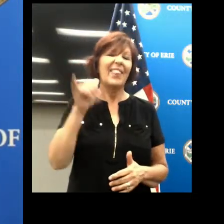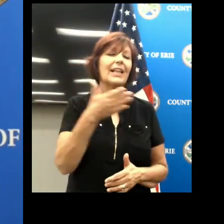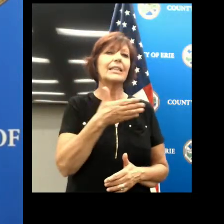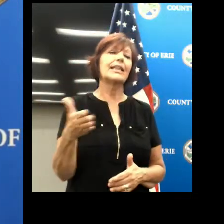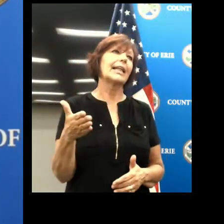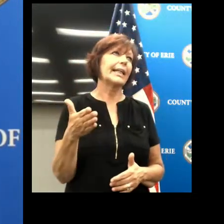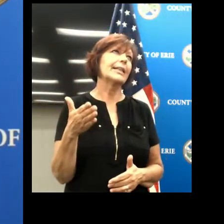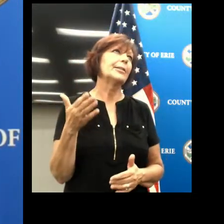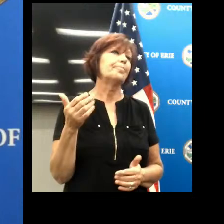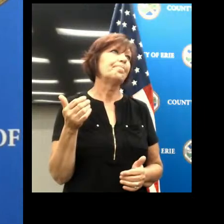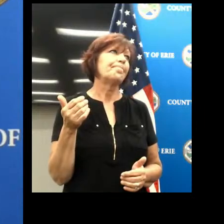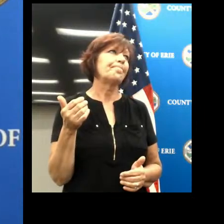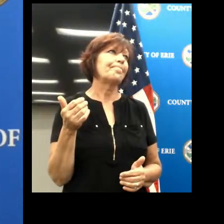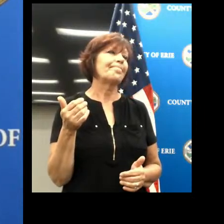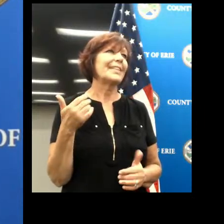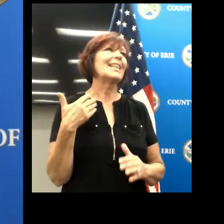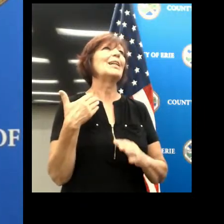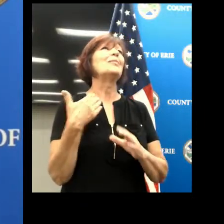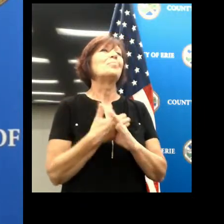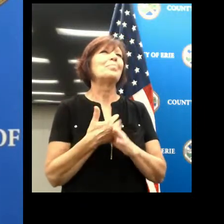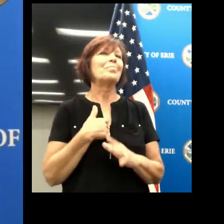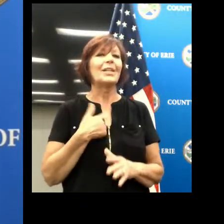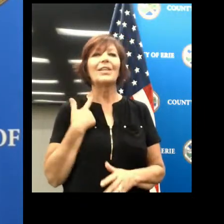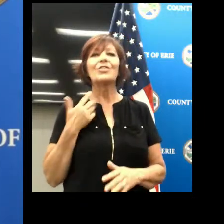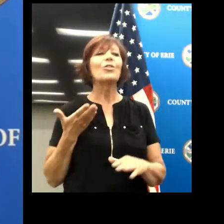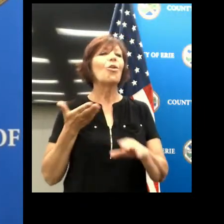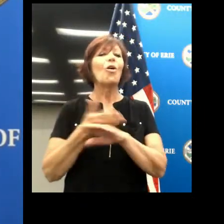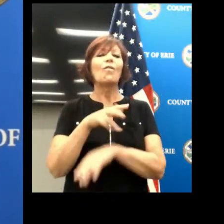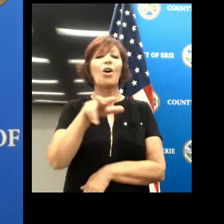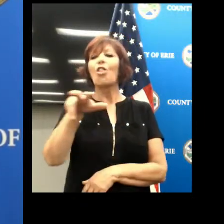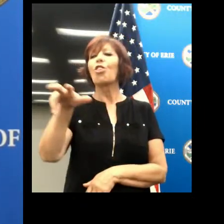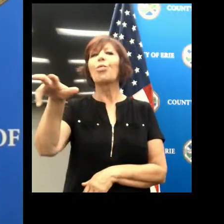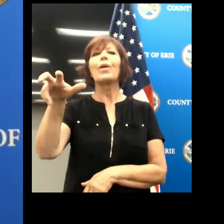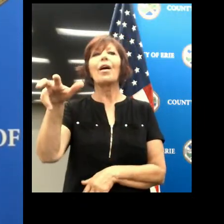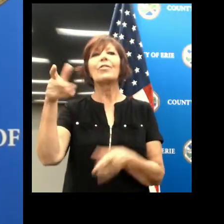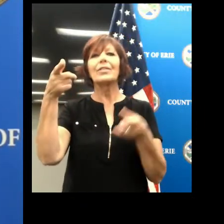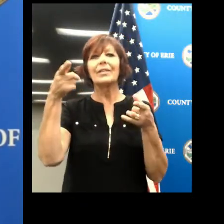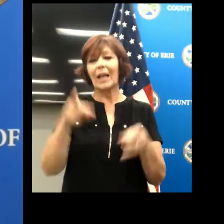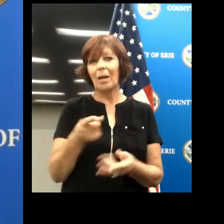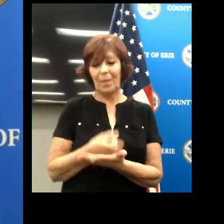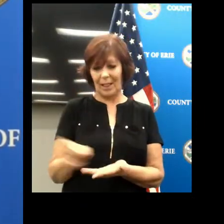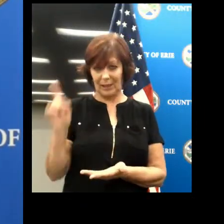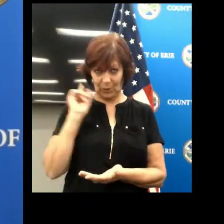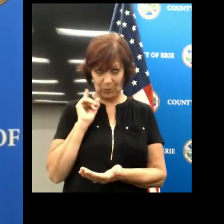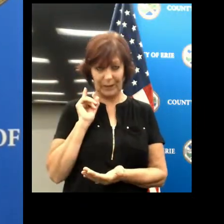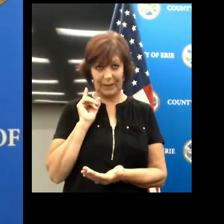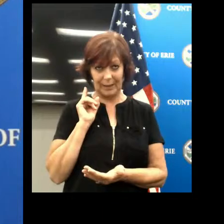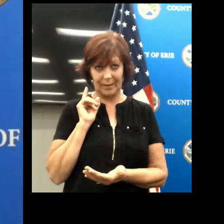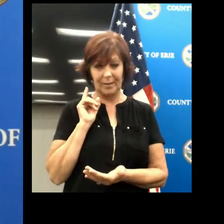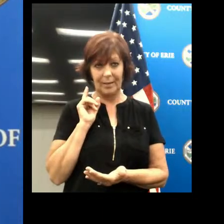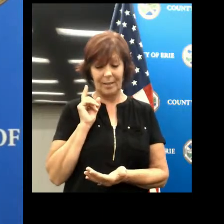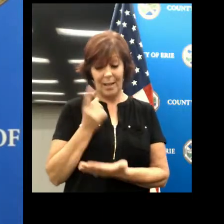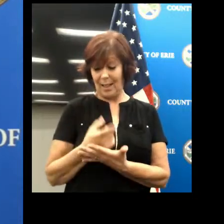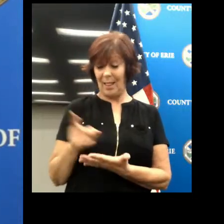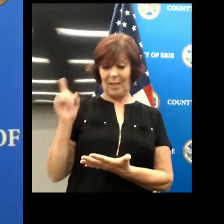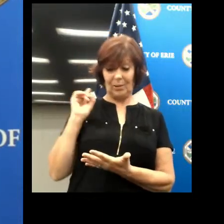really kind of is a bother because there's over 300 cases that happened last week. And like the last